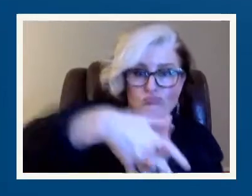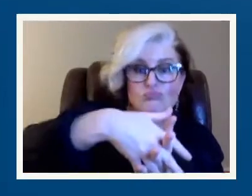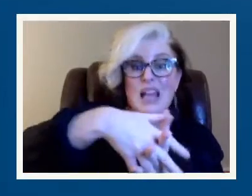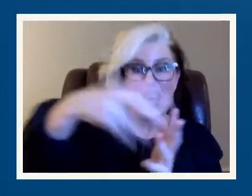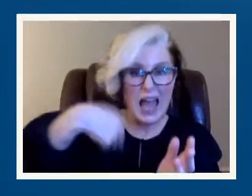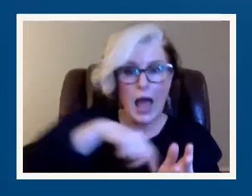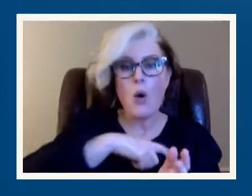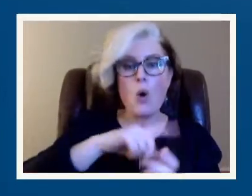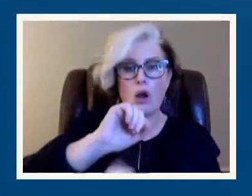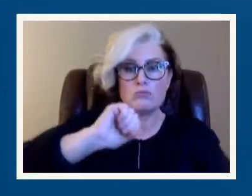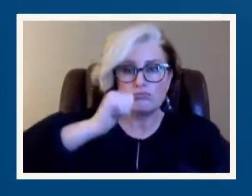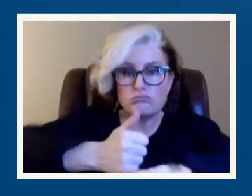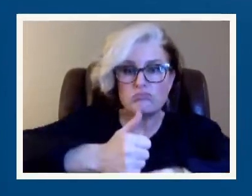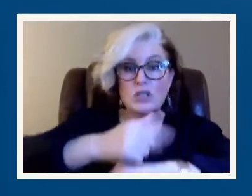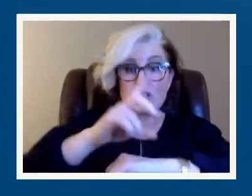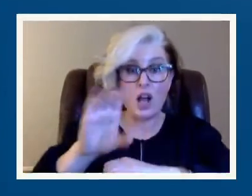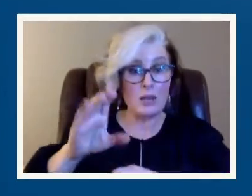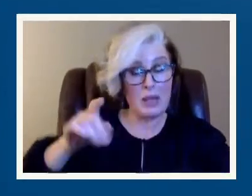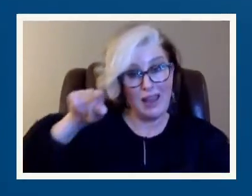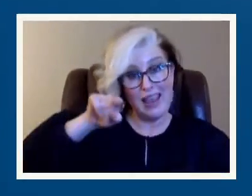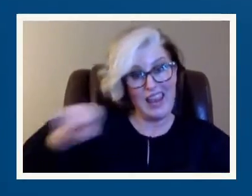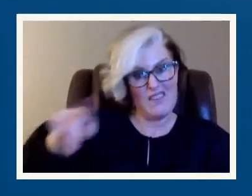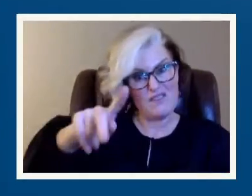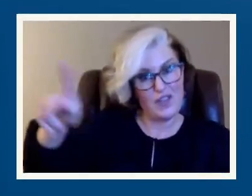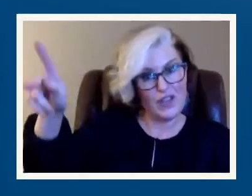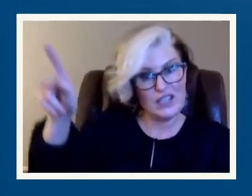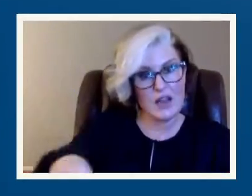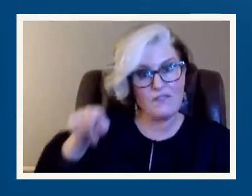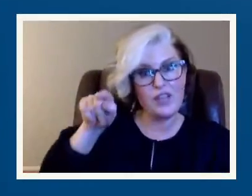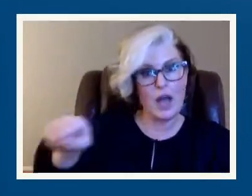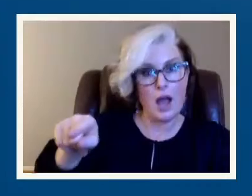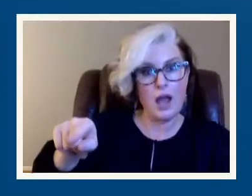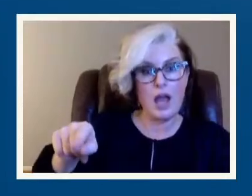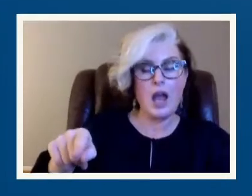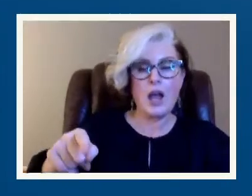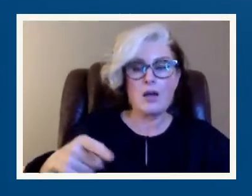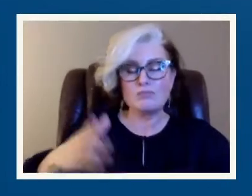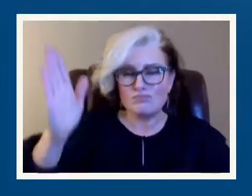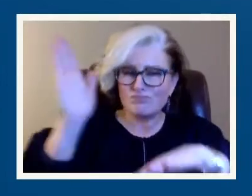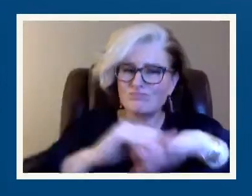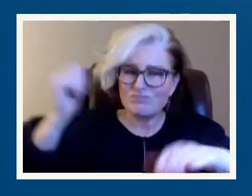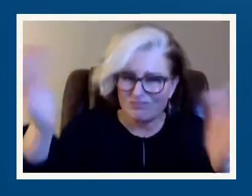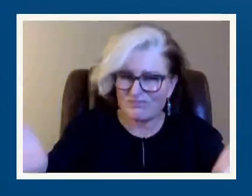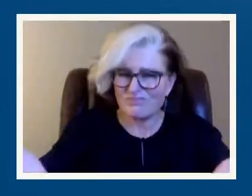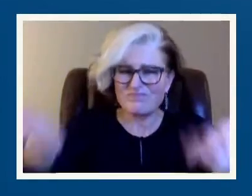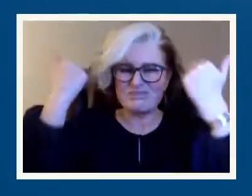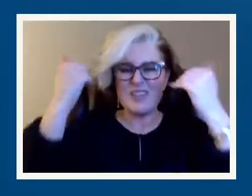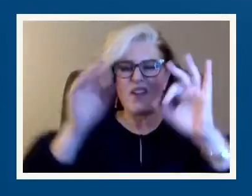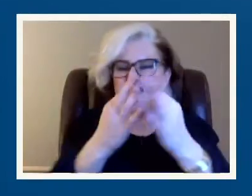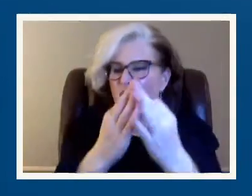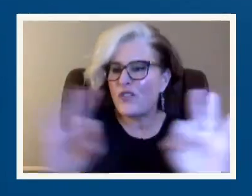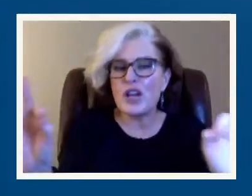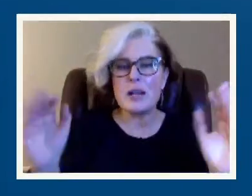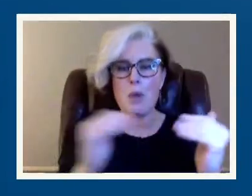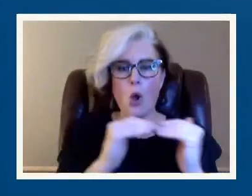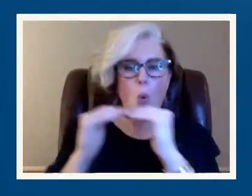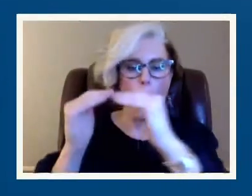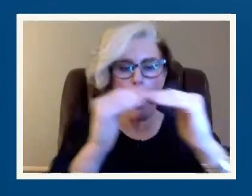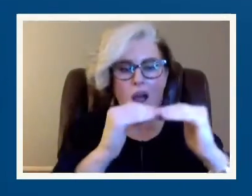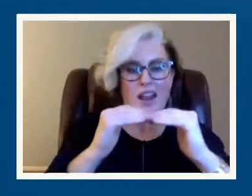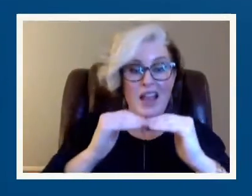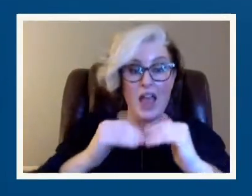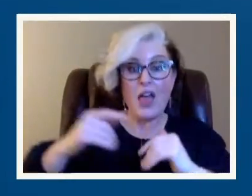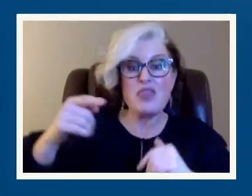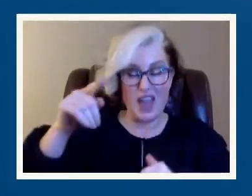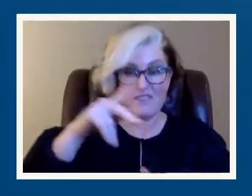documents a few miles from here. A clarion call for freedom and equality that Philly's own Liberty